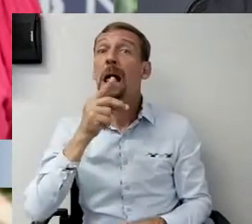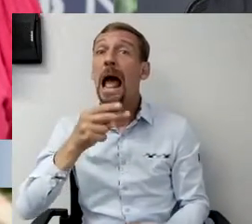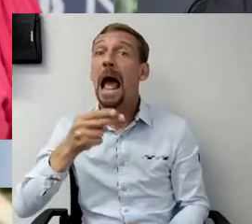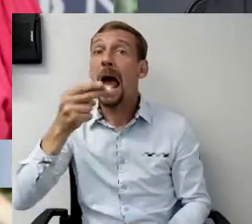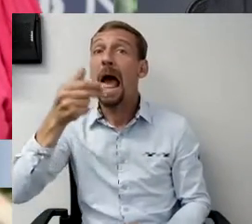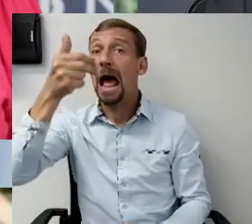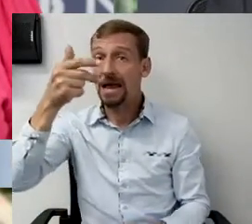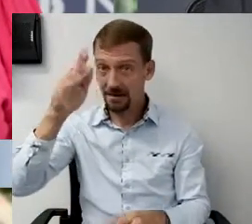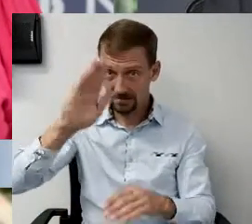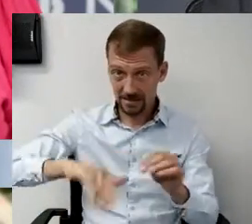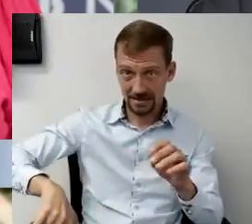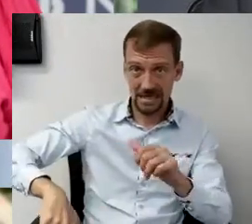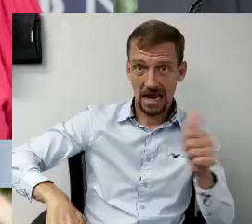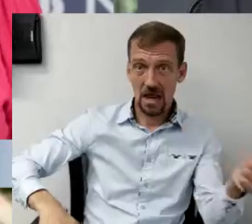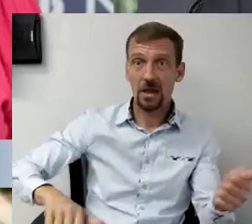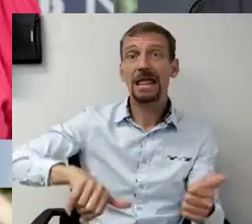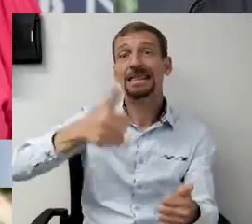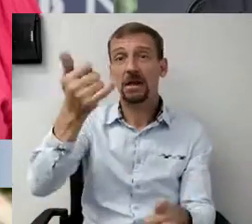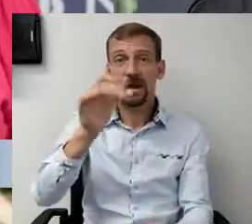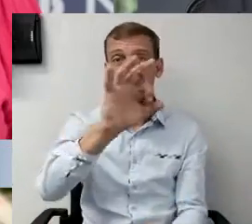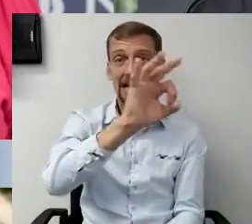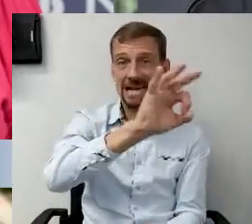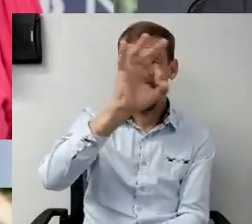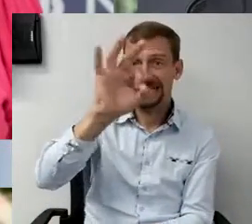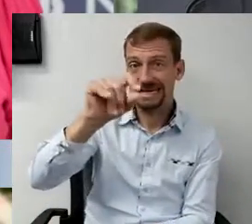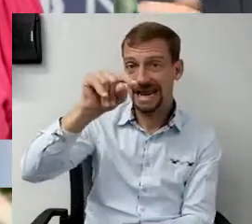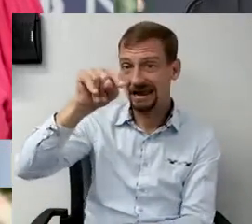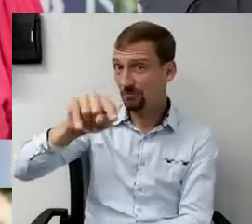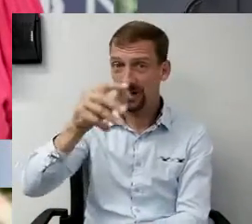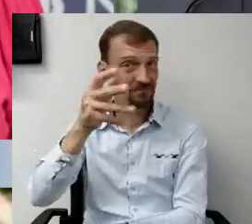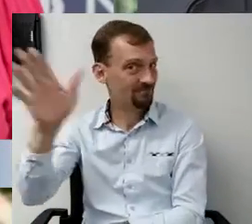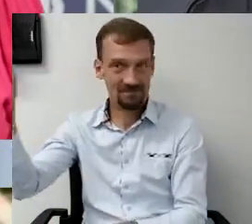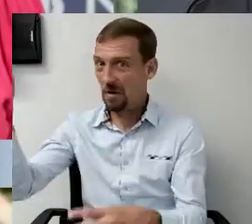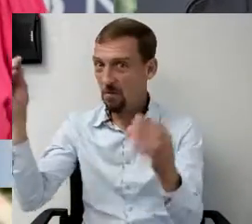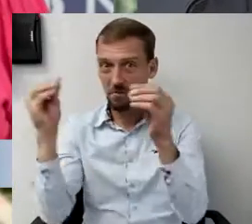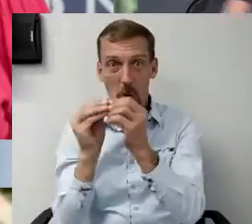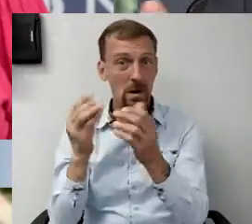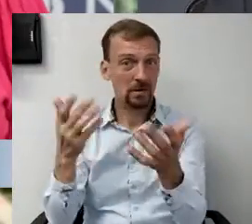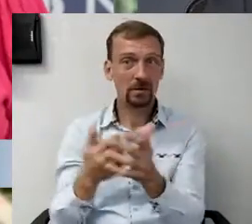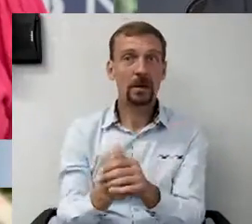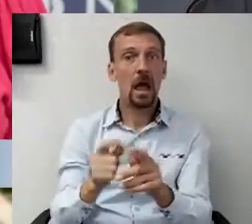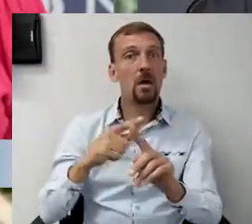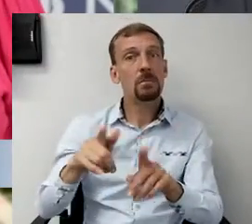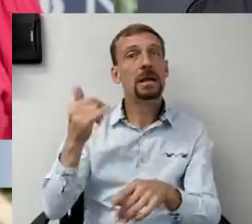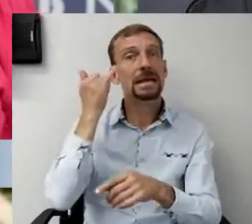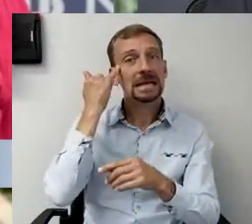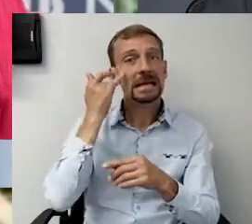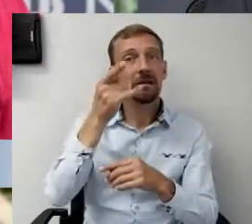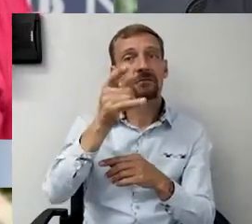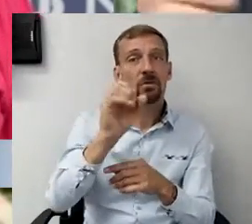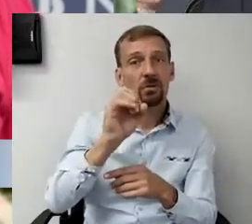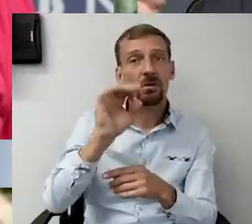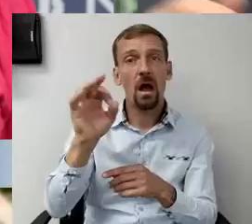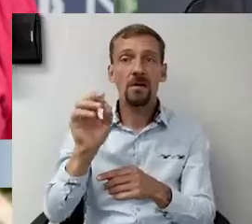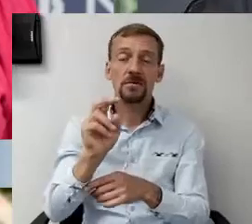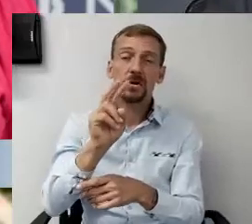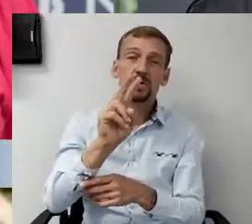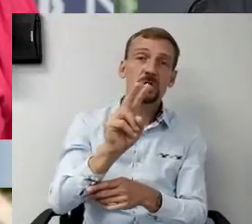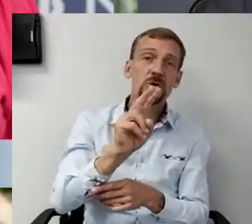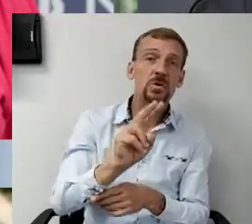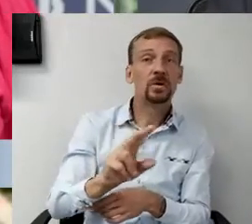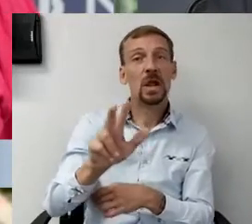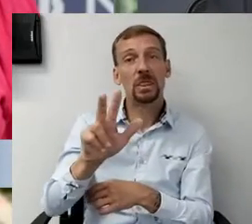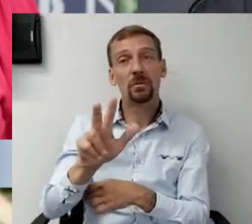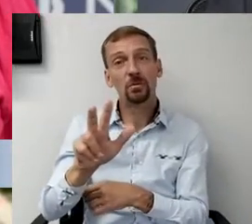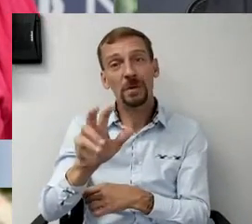the others, which are 99 plus. And you think about it, if you're off 2 or 3% on 300 million